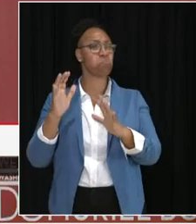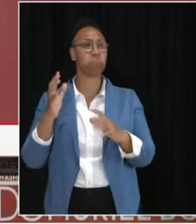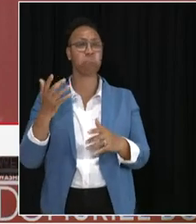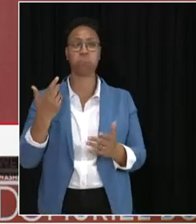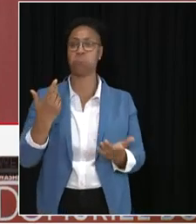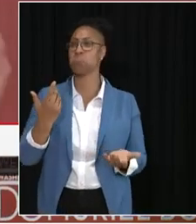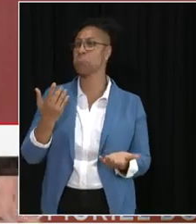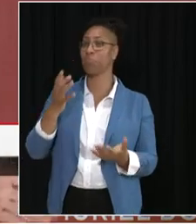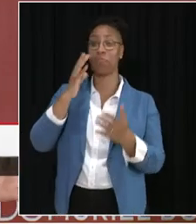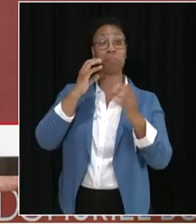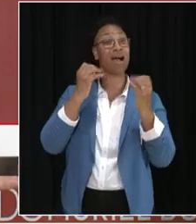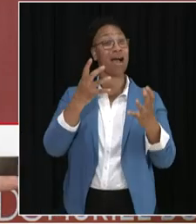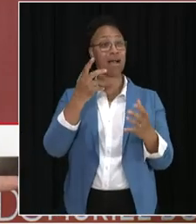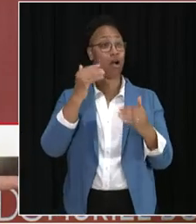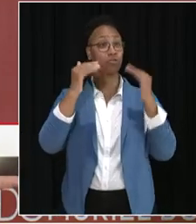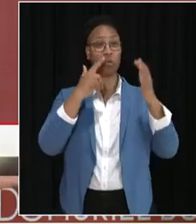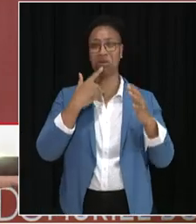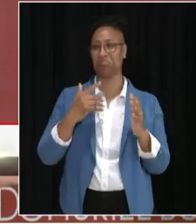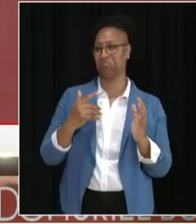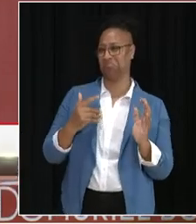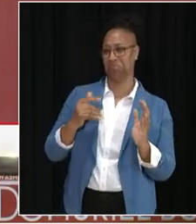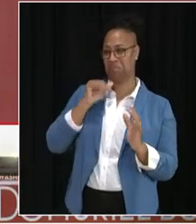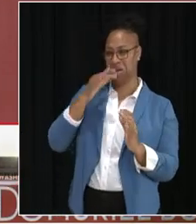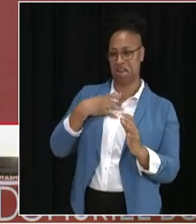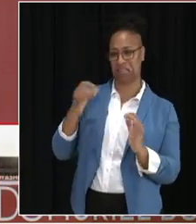And that is teenagers.